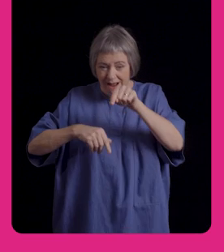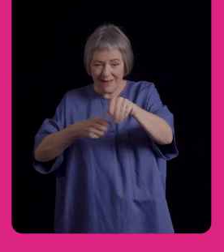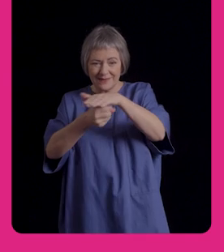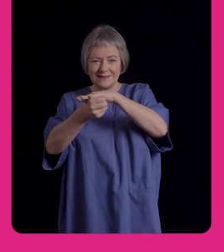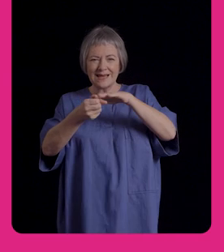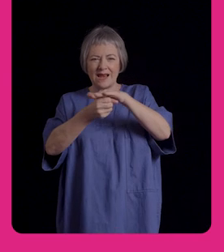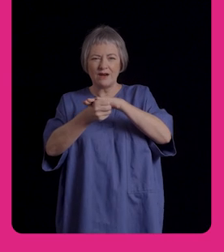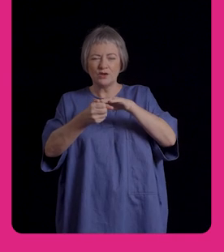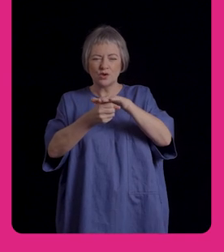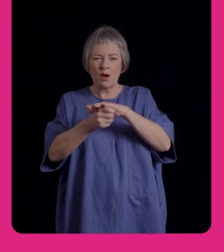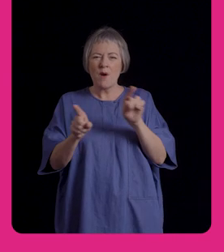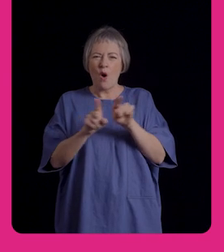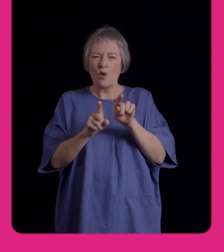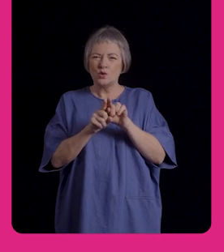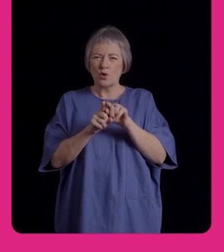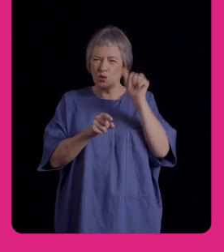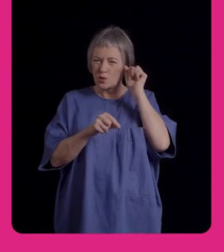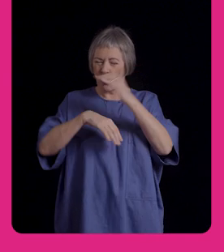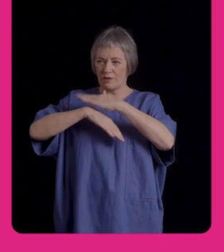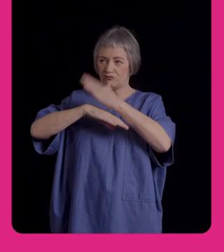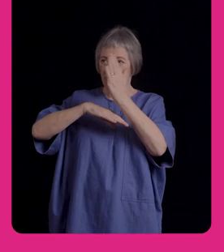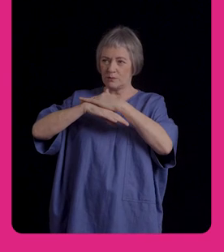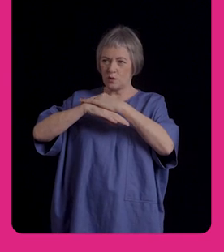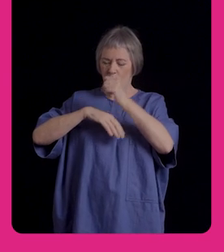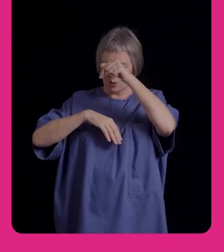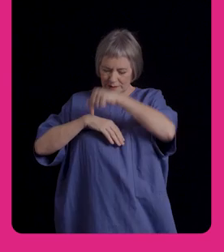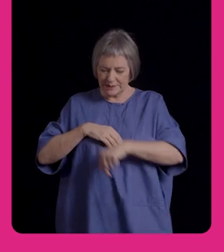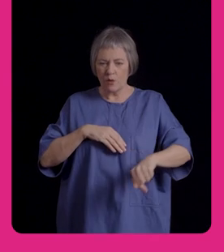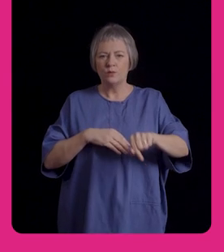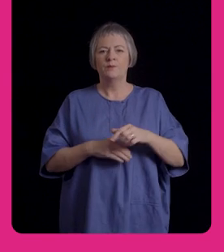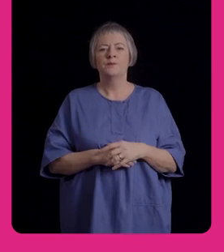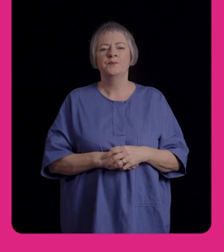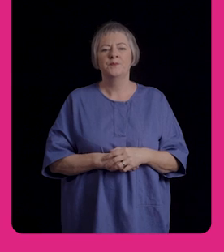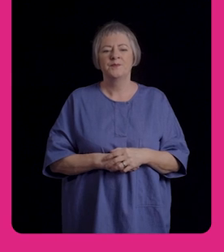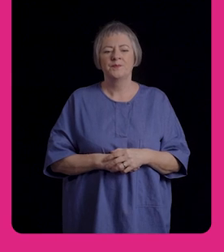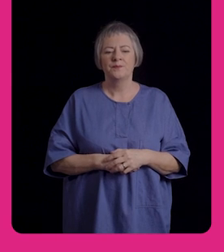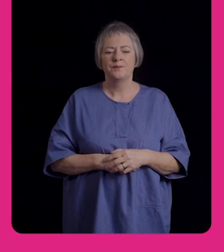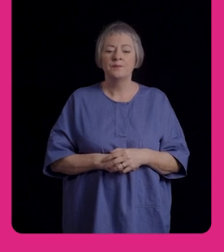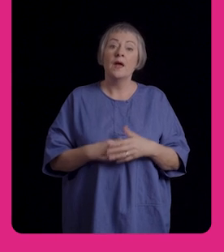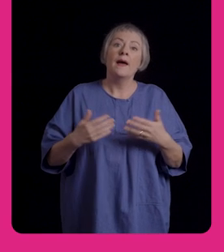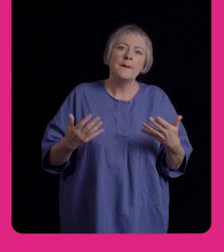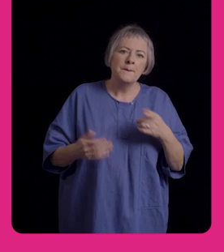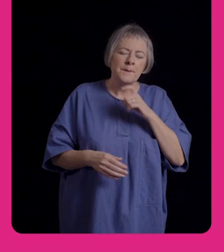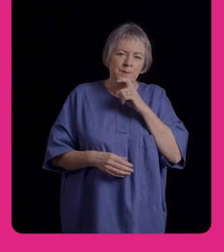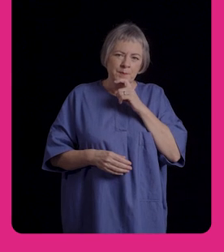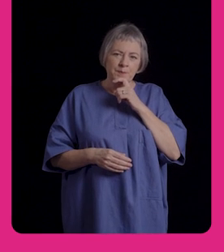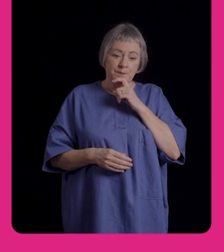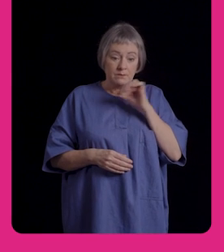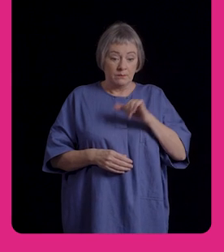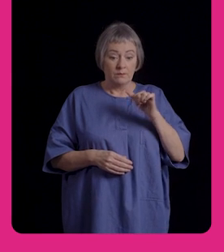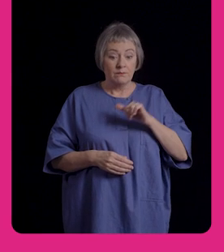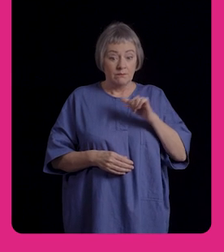but you're also where the trapdoor is going down.